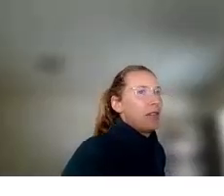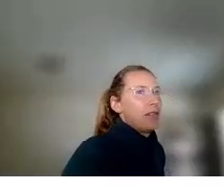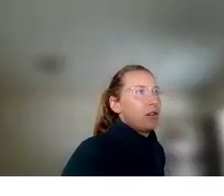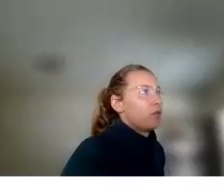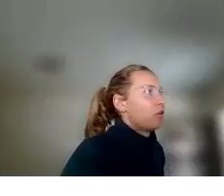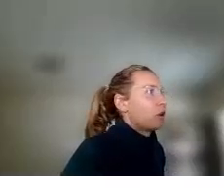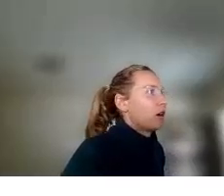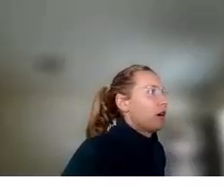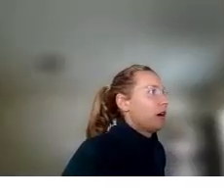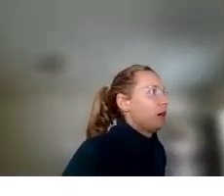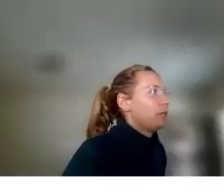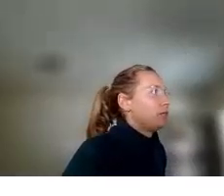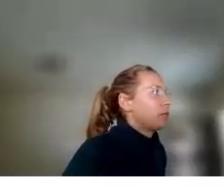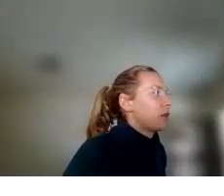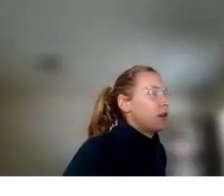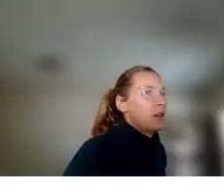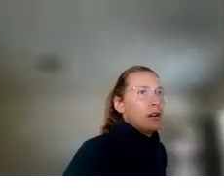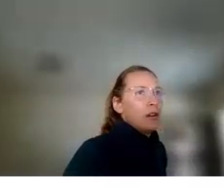going to be the avenue for